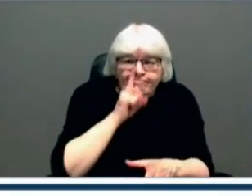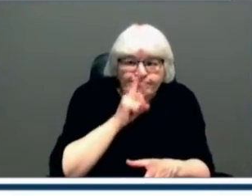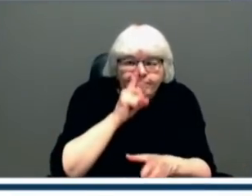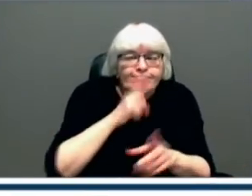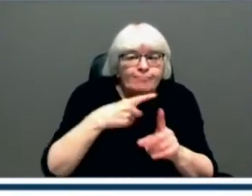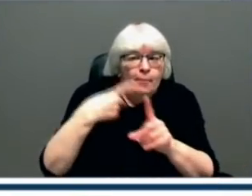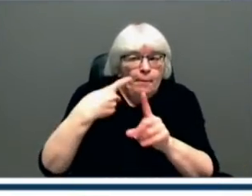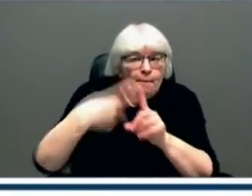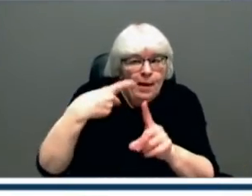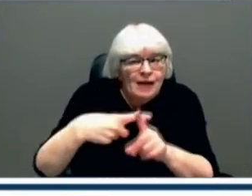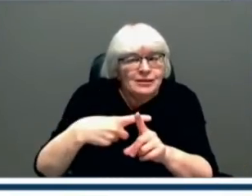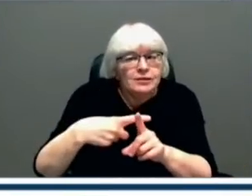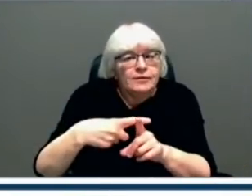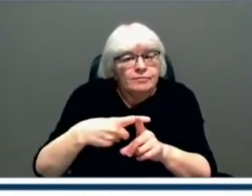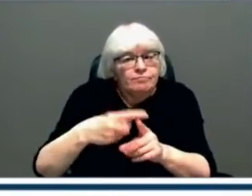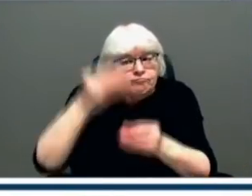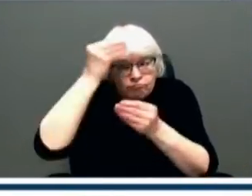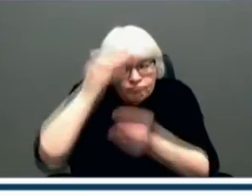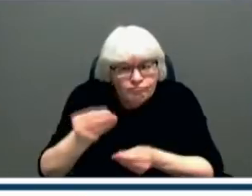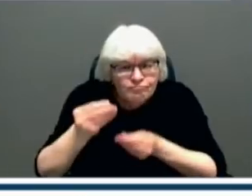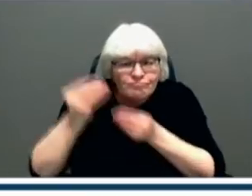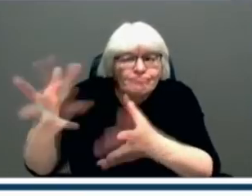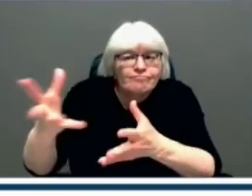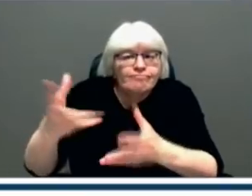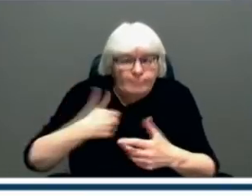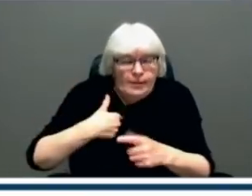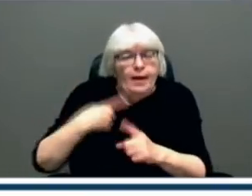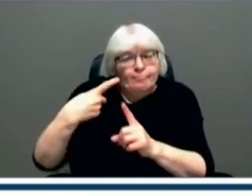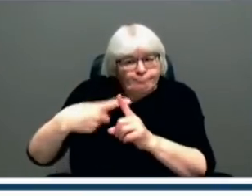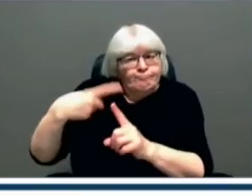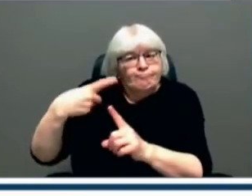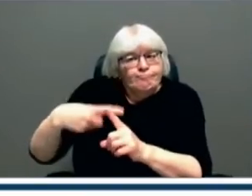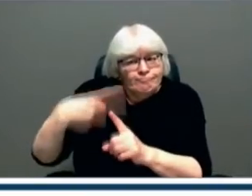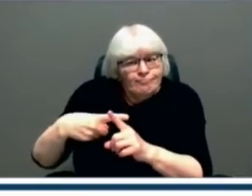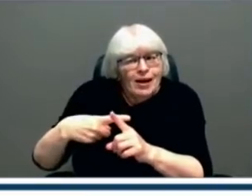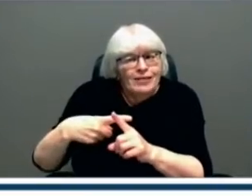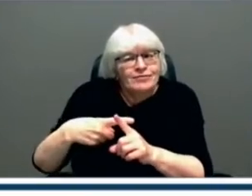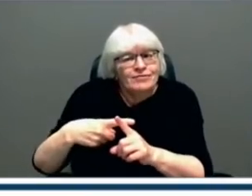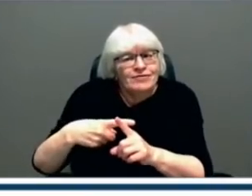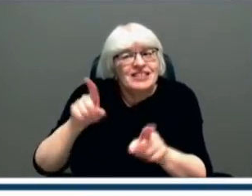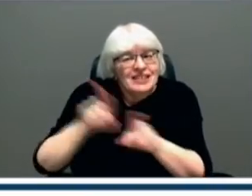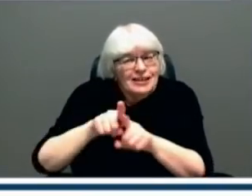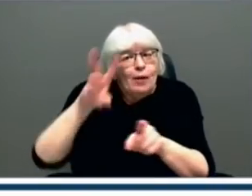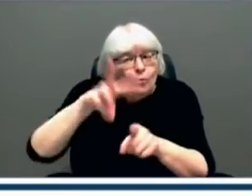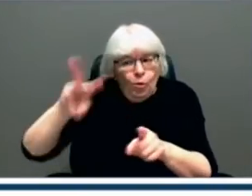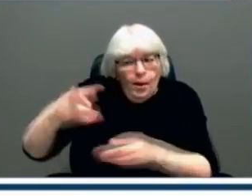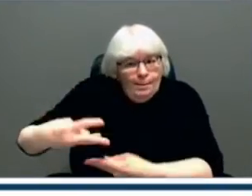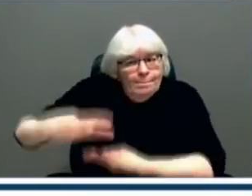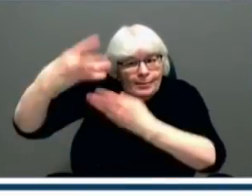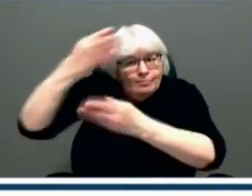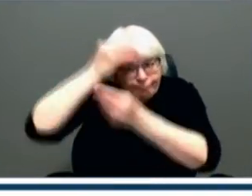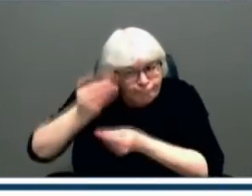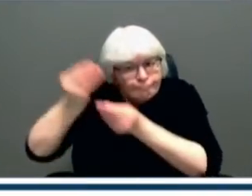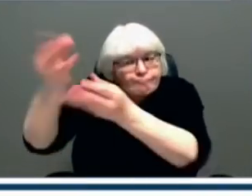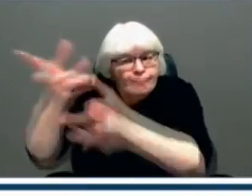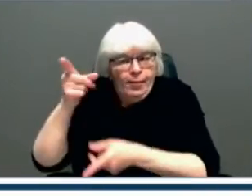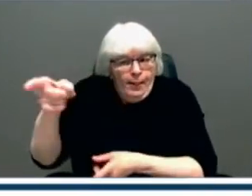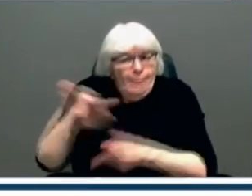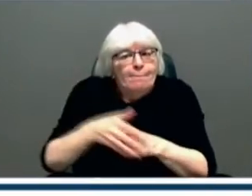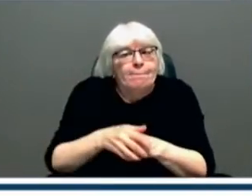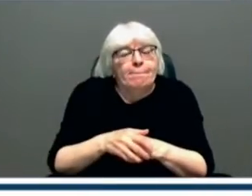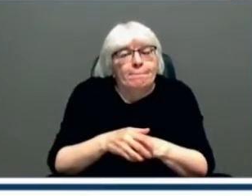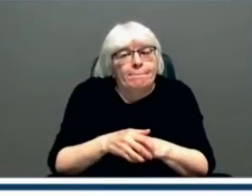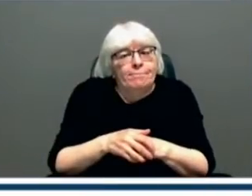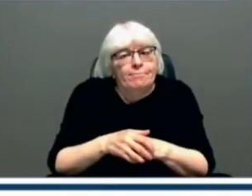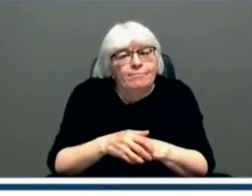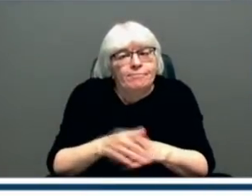to report your positive test. For those who qualify, using that tool will connect you with our virtual